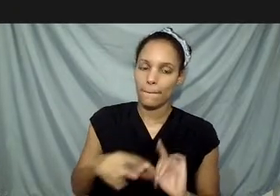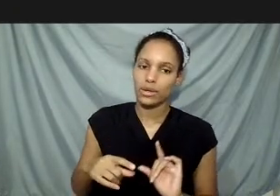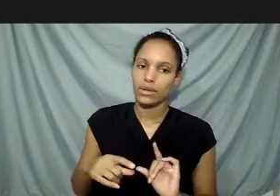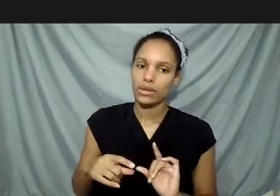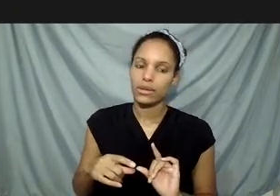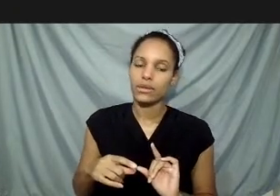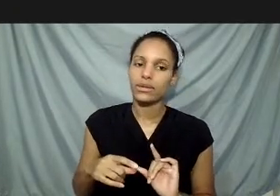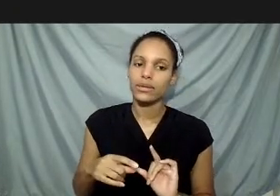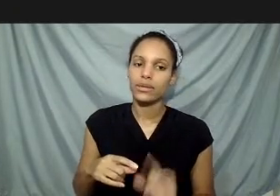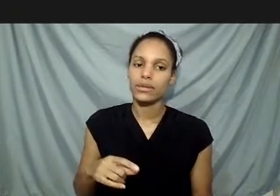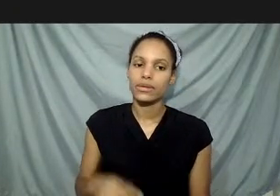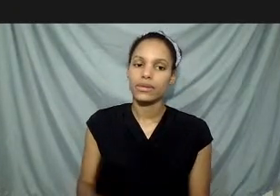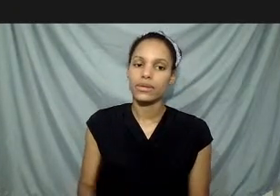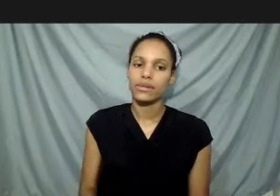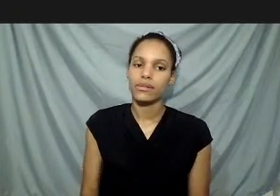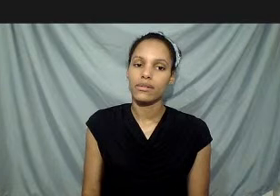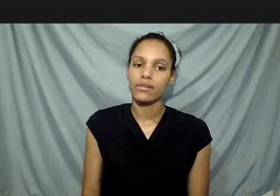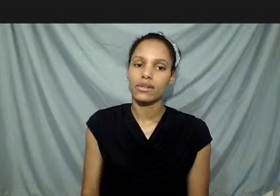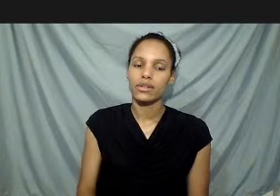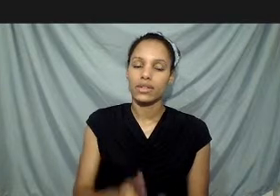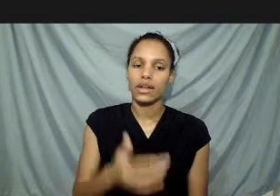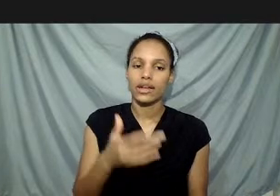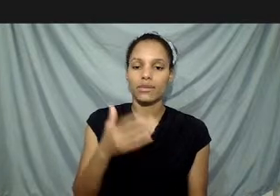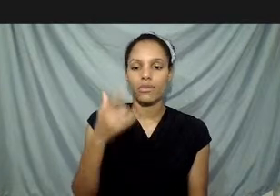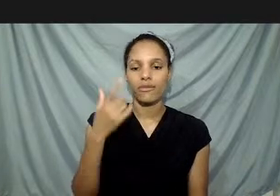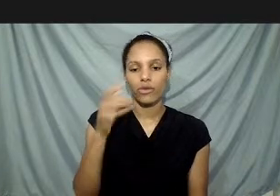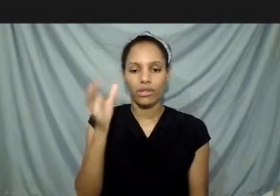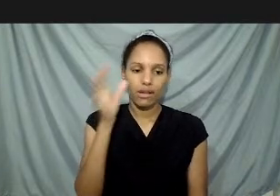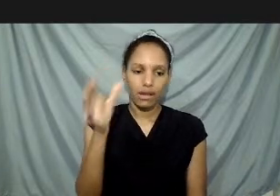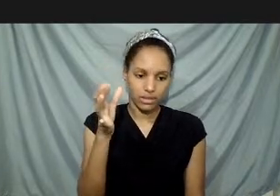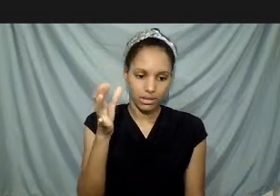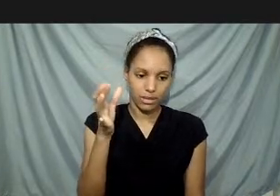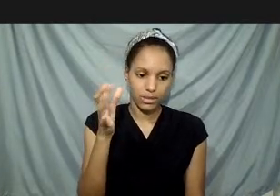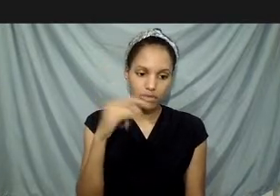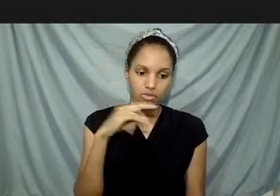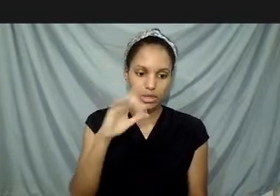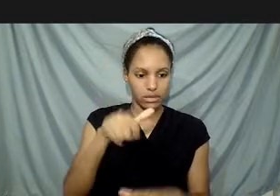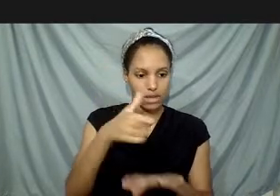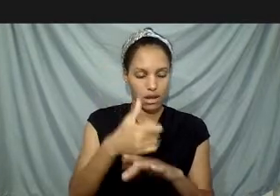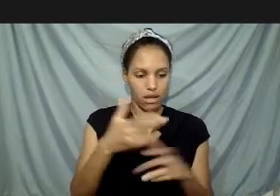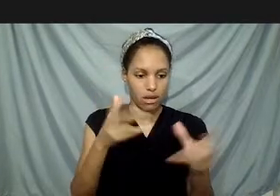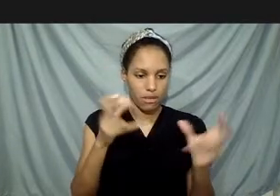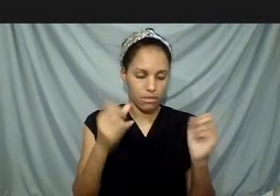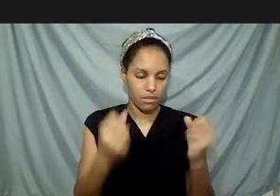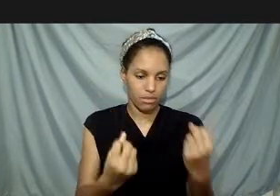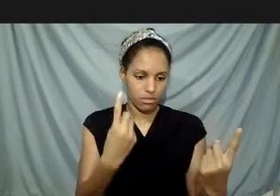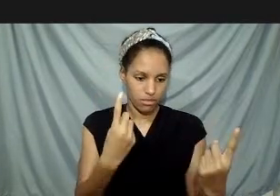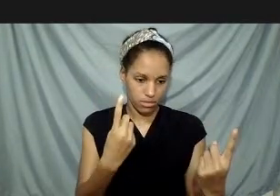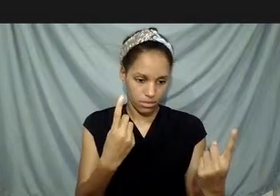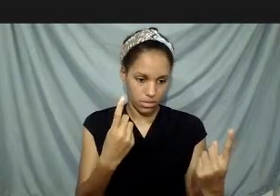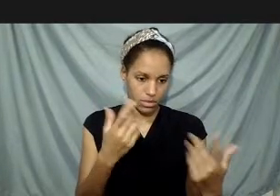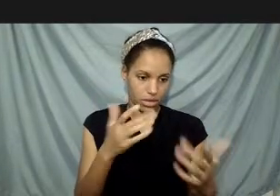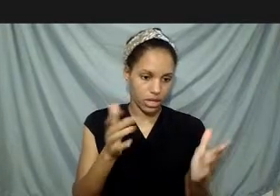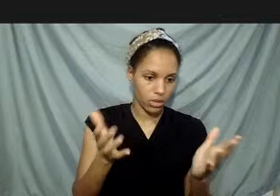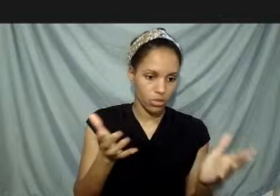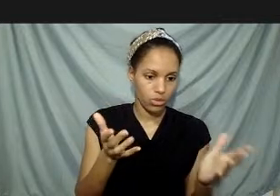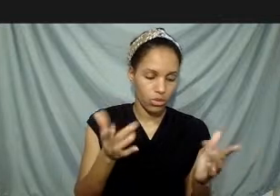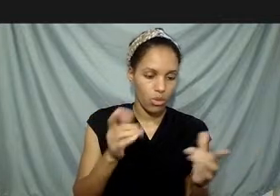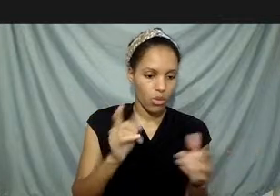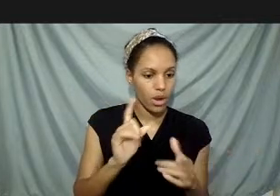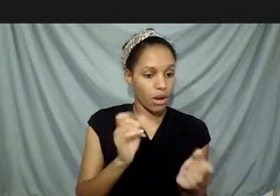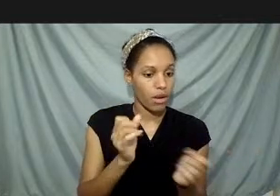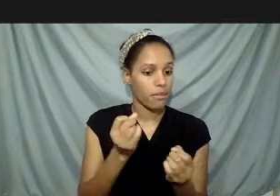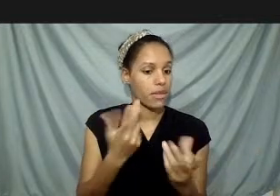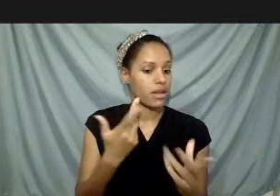in terms of the contextualizing of it, right? And the framing of it because of the where many of us